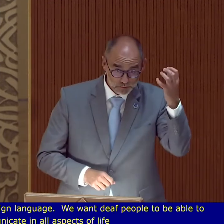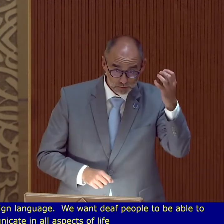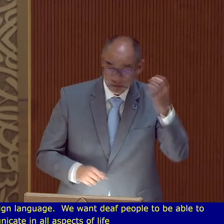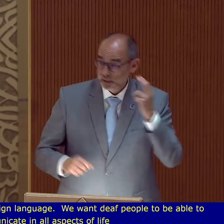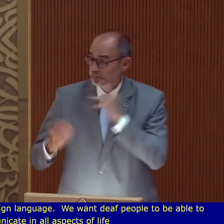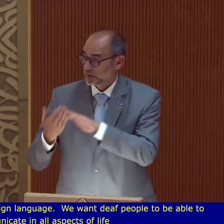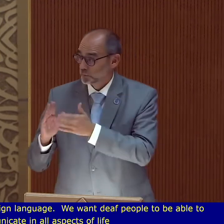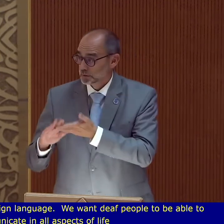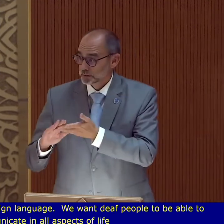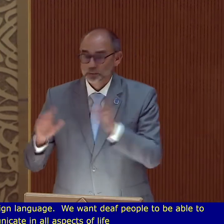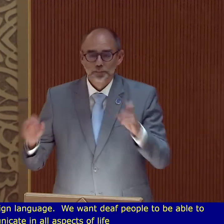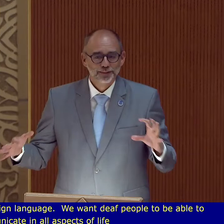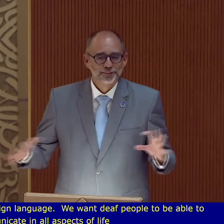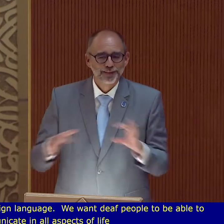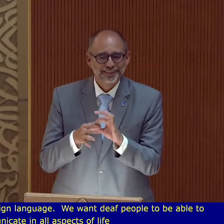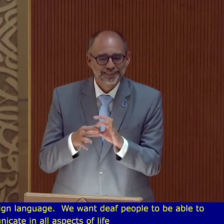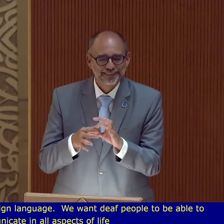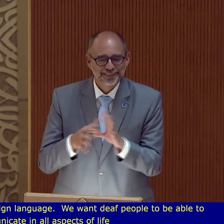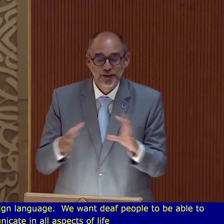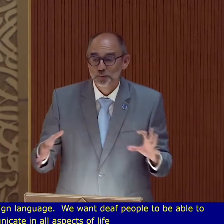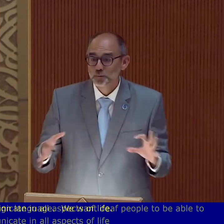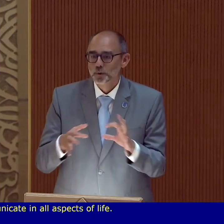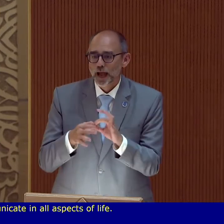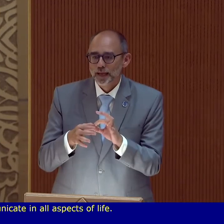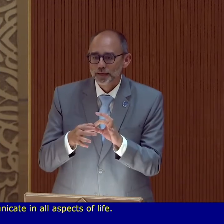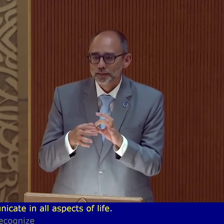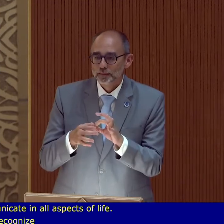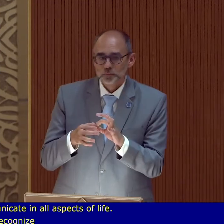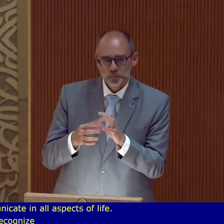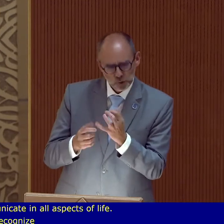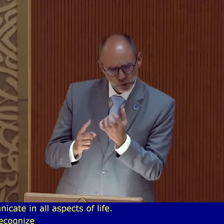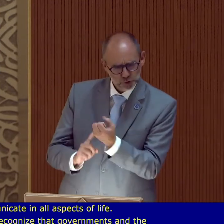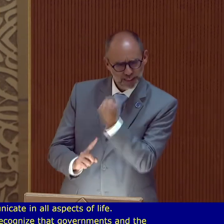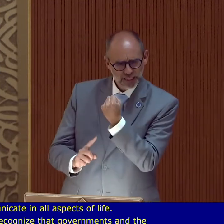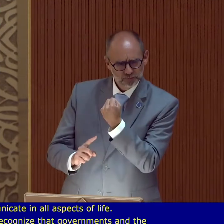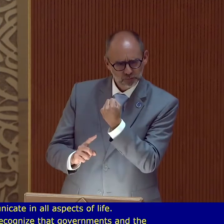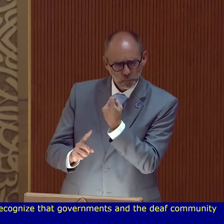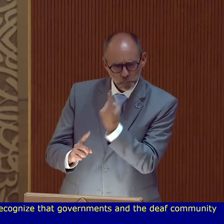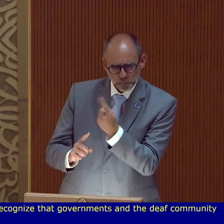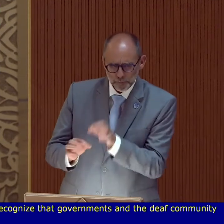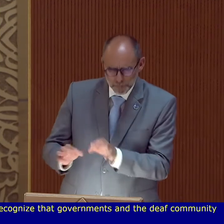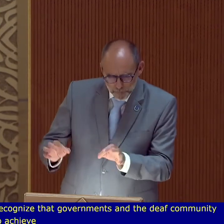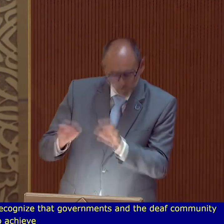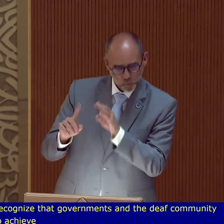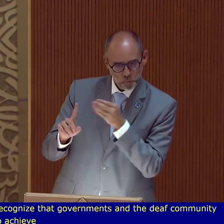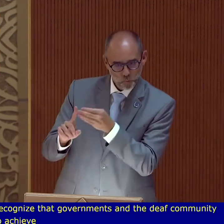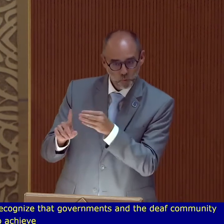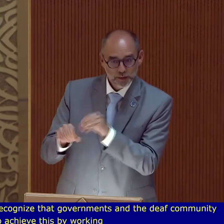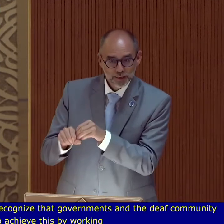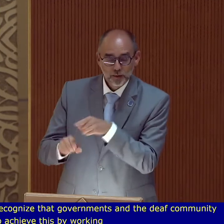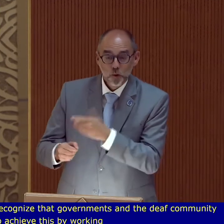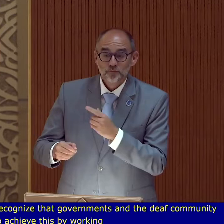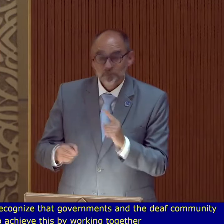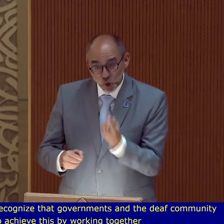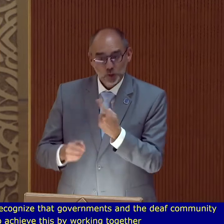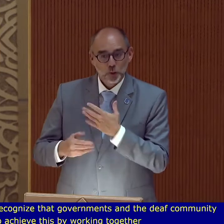We recognize that governments and the deaf community have to achieve this by working together. By working together, we can